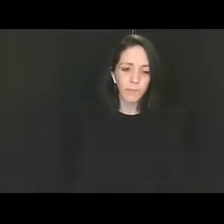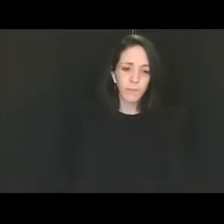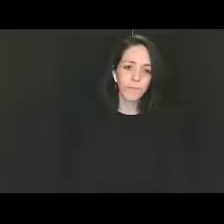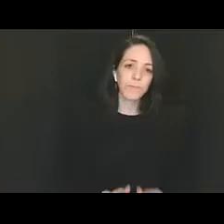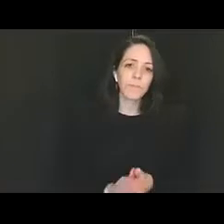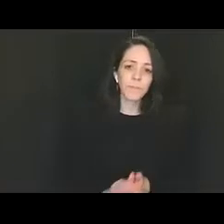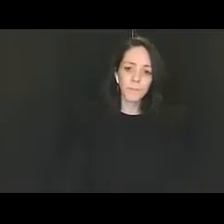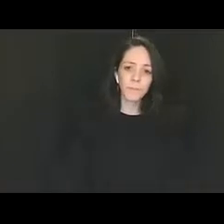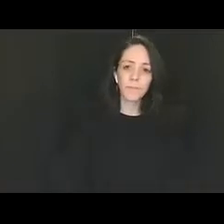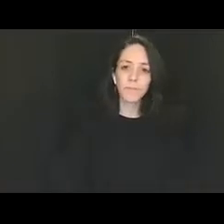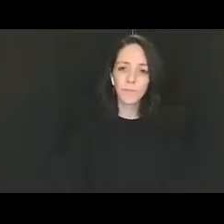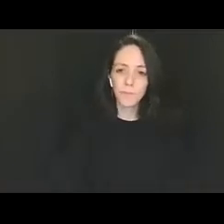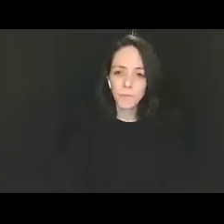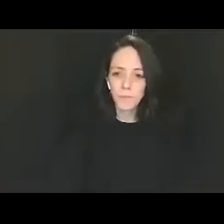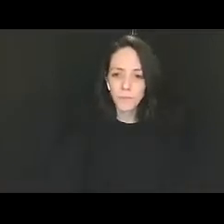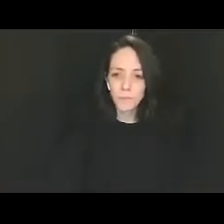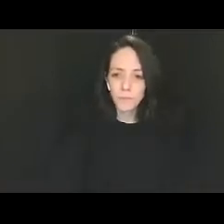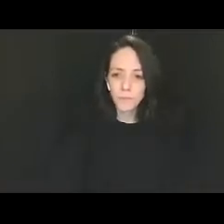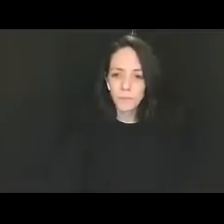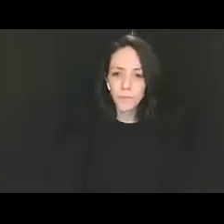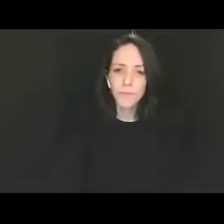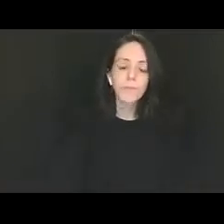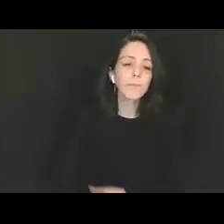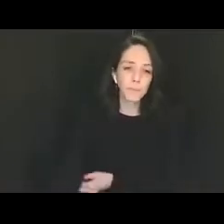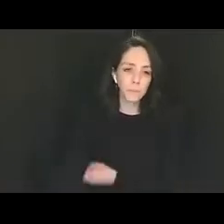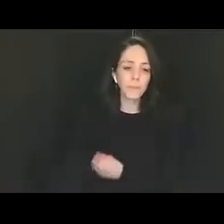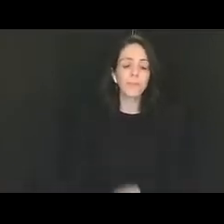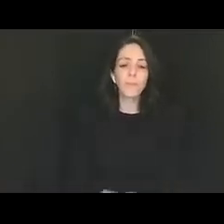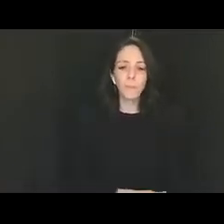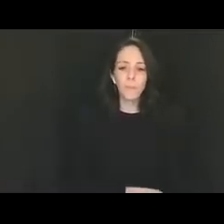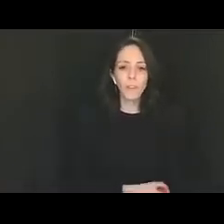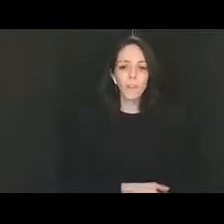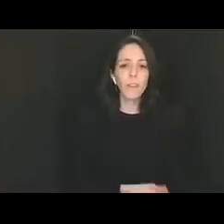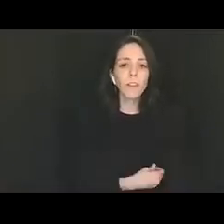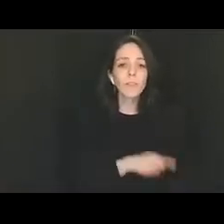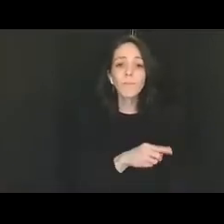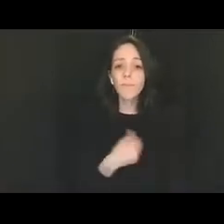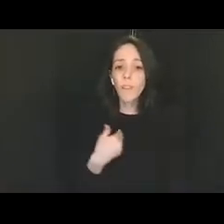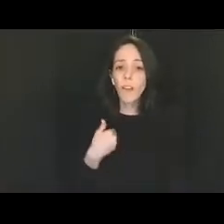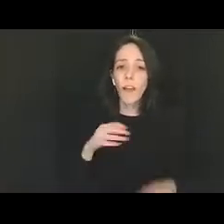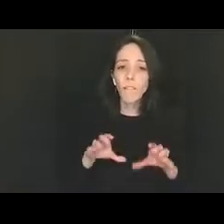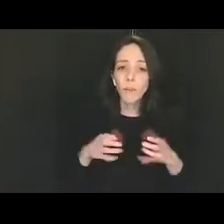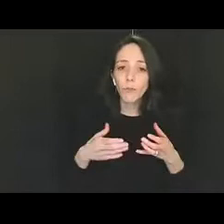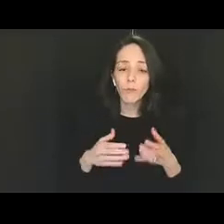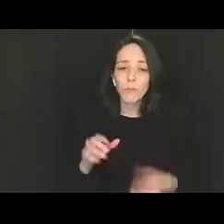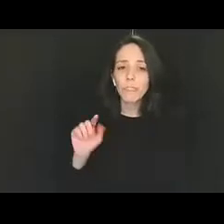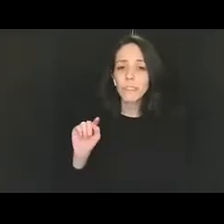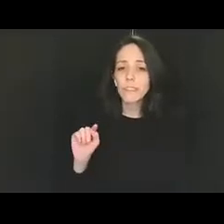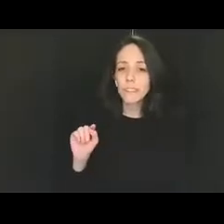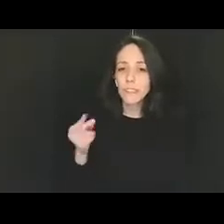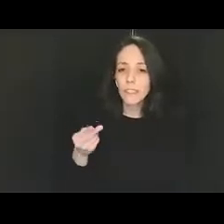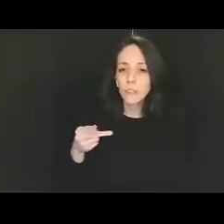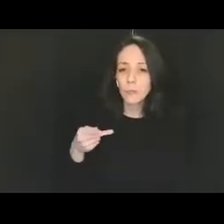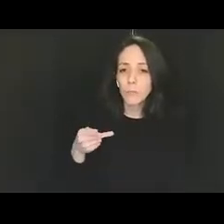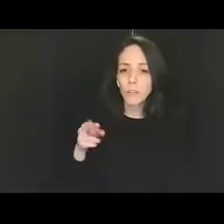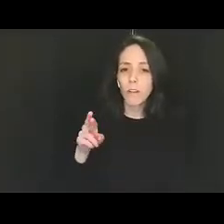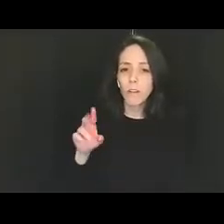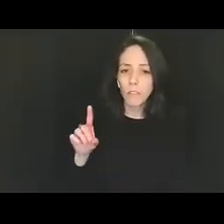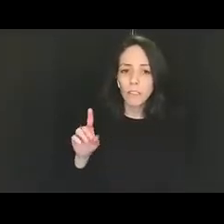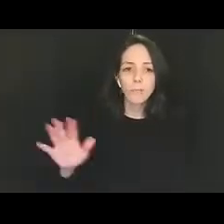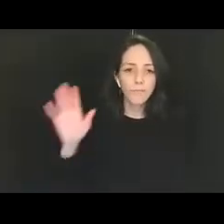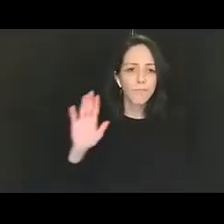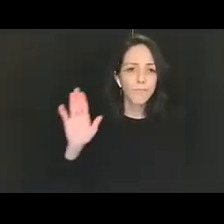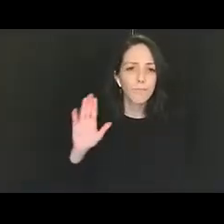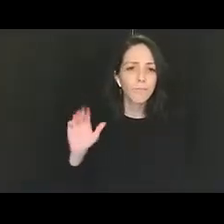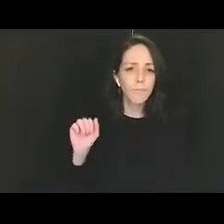else's time, but there is a group, the THPRD, previous administrator for many